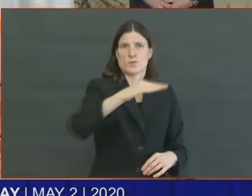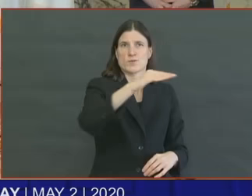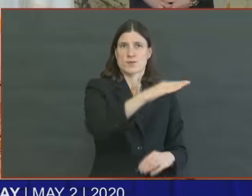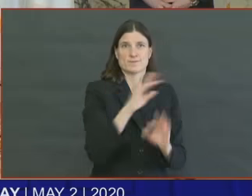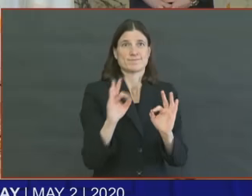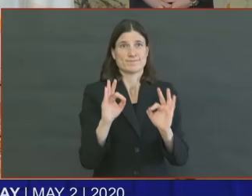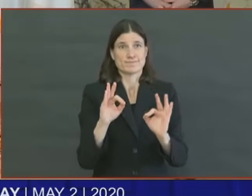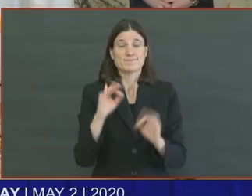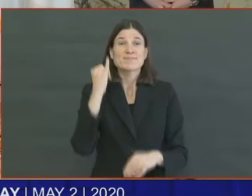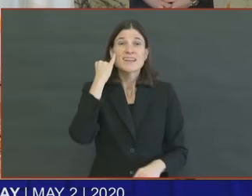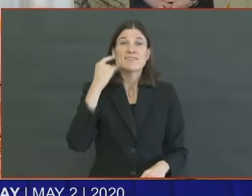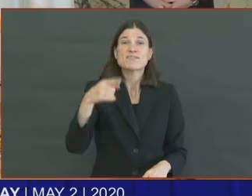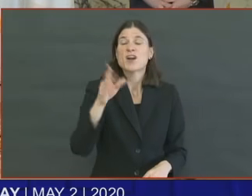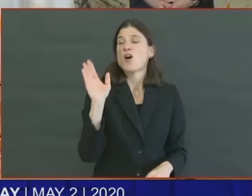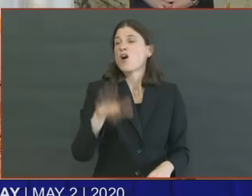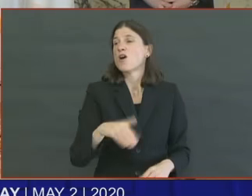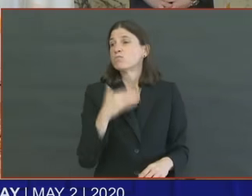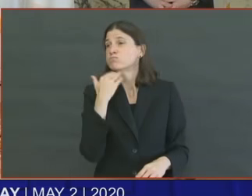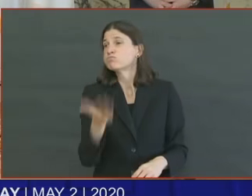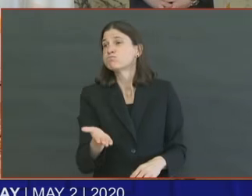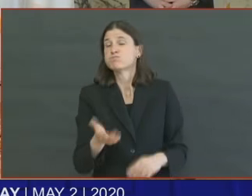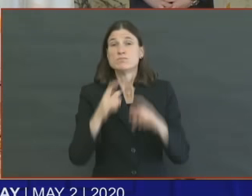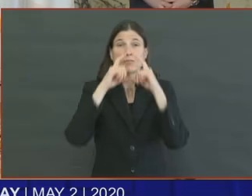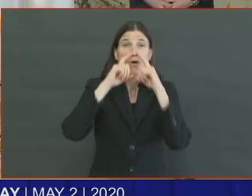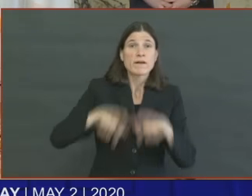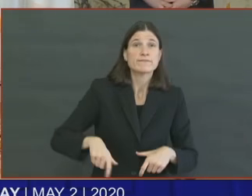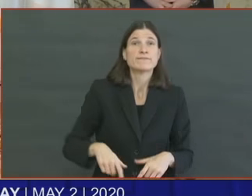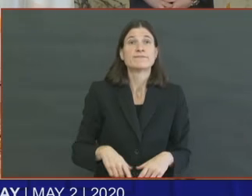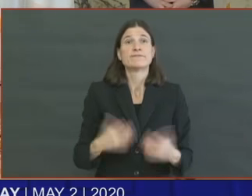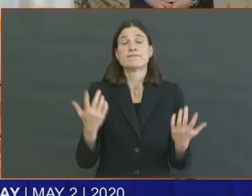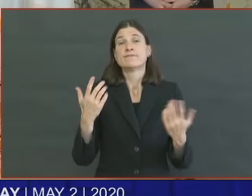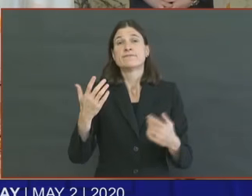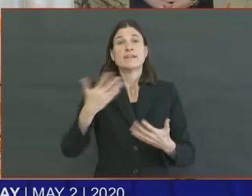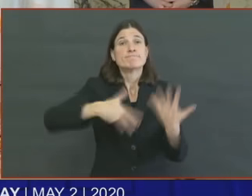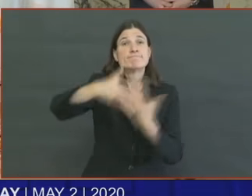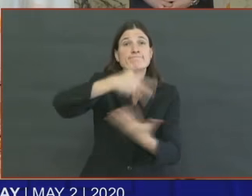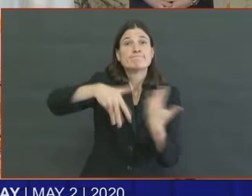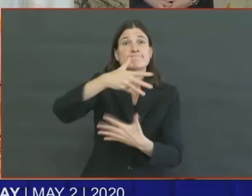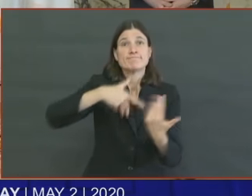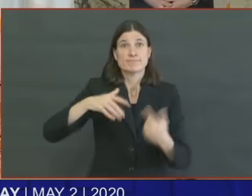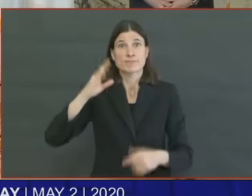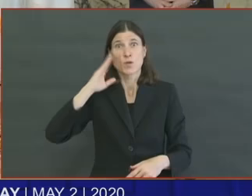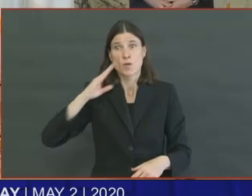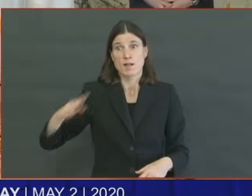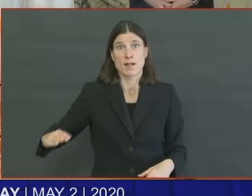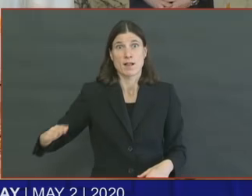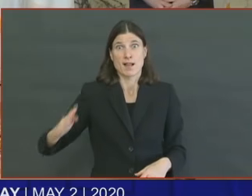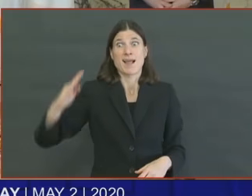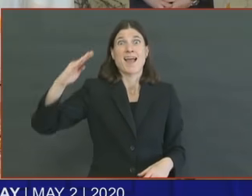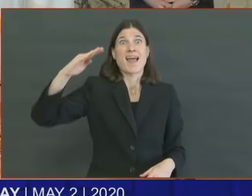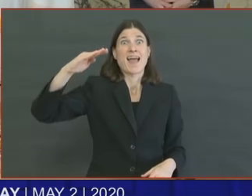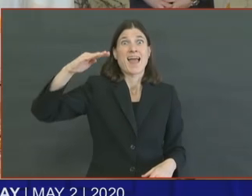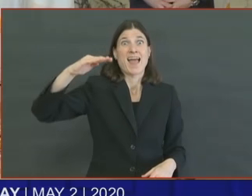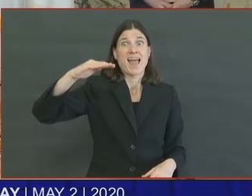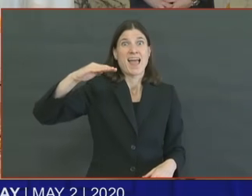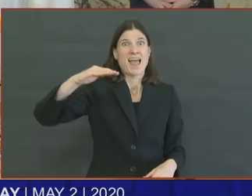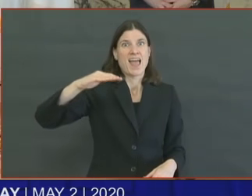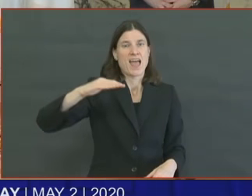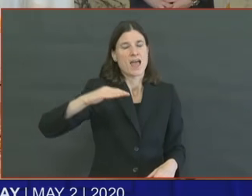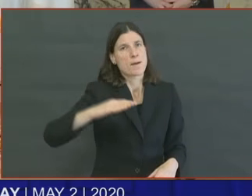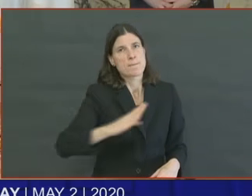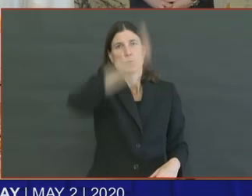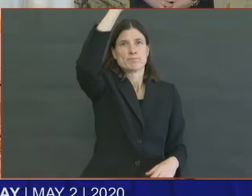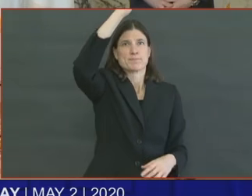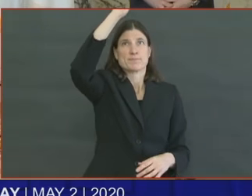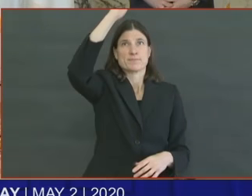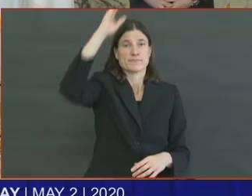the guidance, we're not going to see the kinds of declines that we all want to see to reopen the